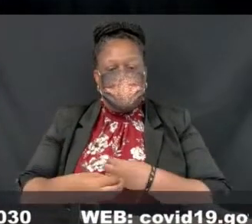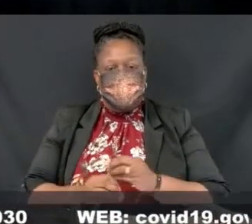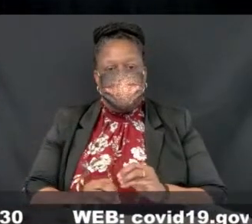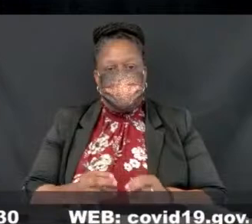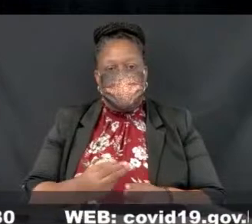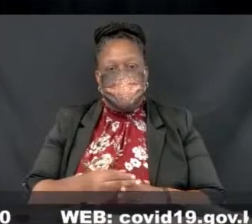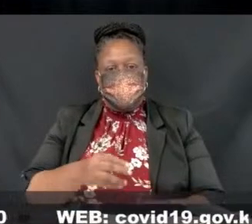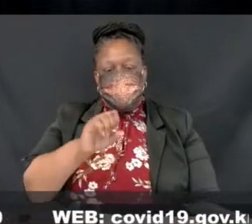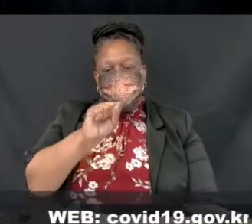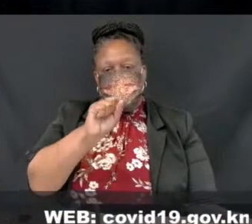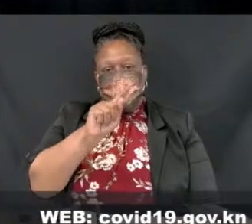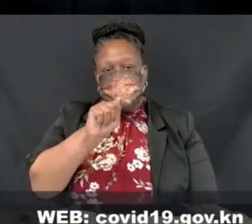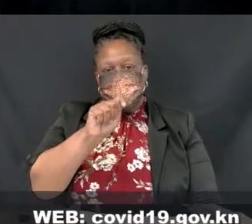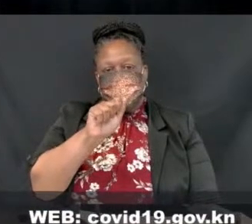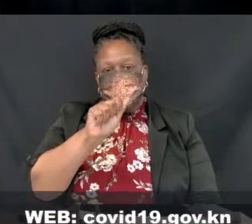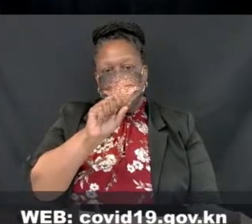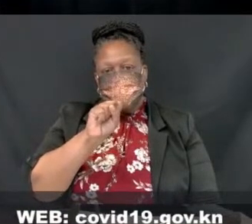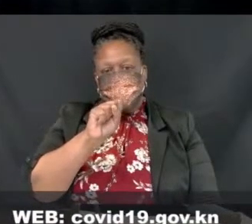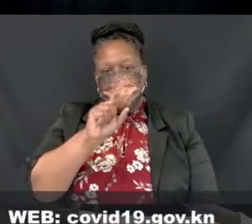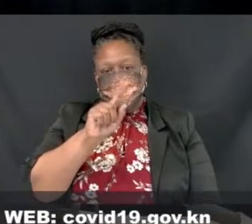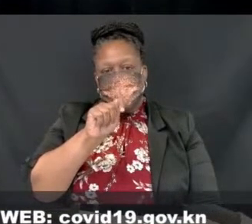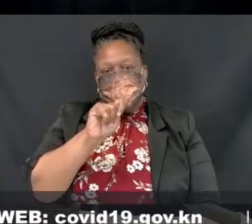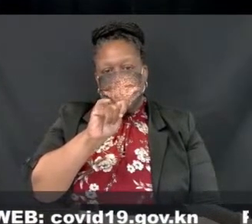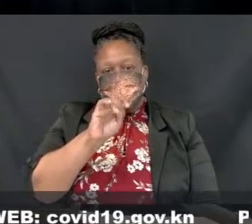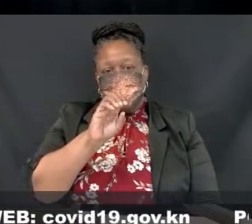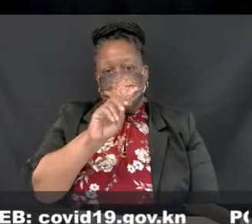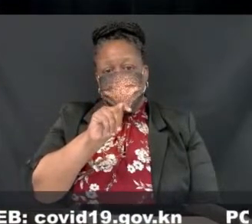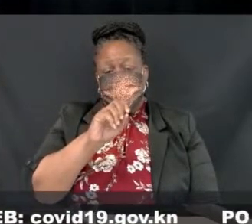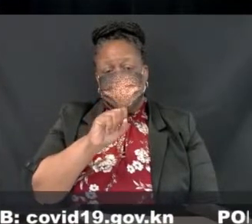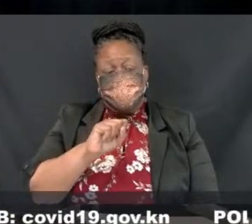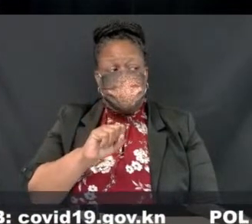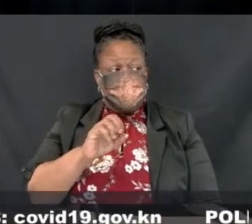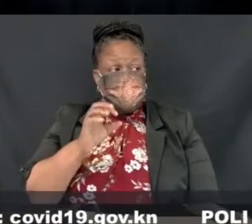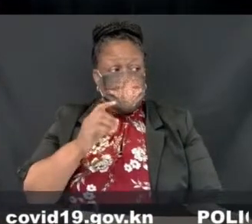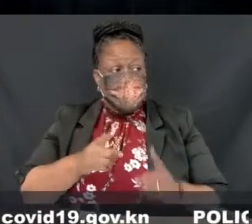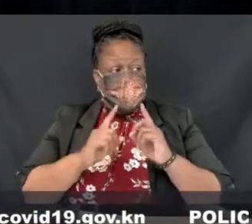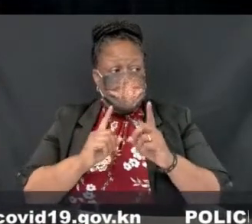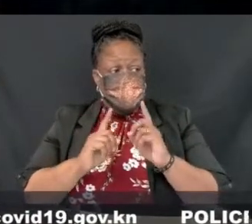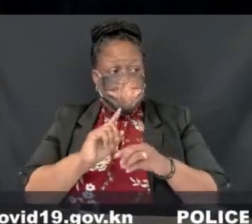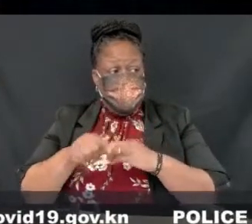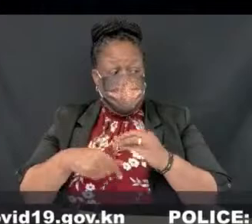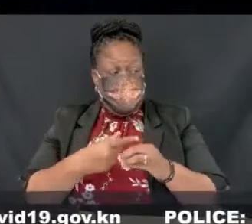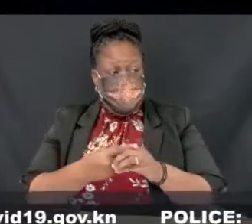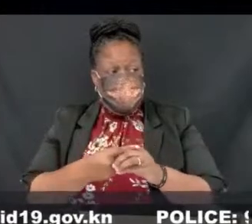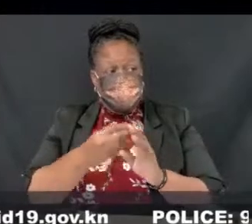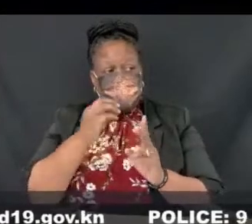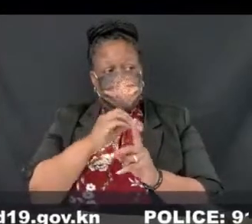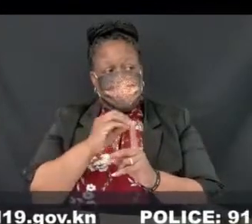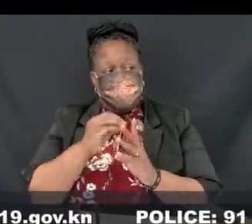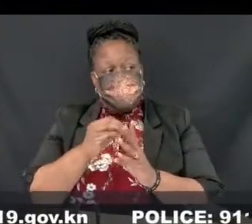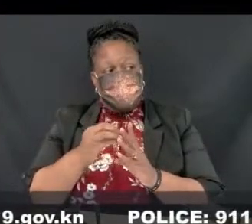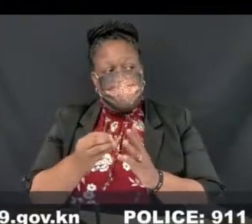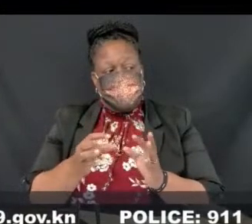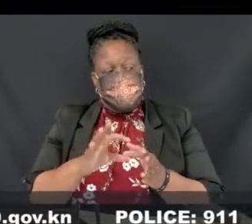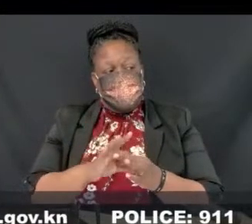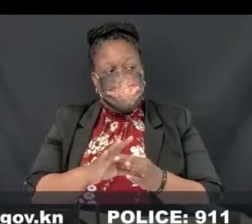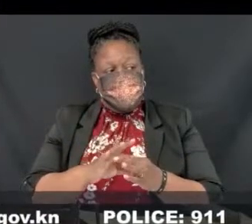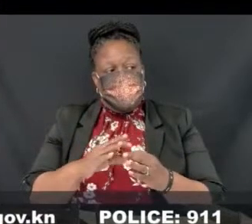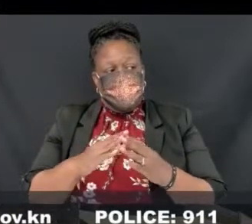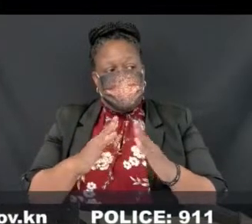Development, Mr. Carlton Phipps, who will give us a presentation on the population and